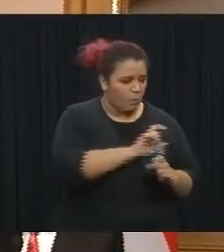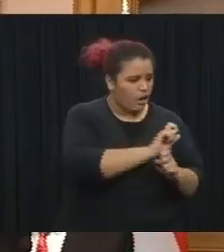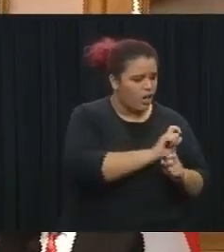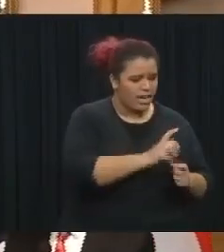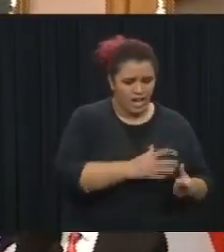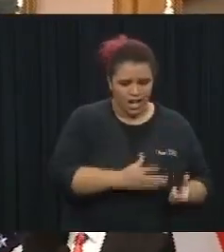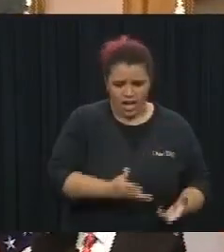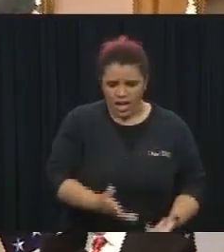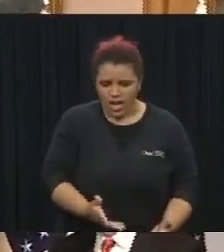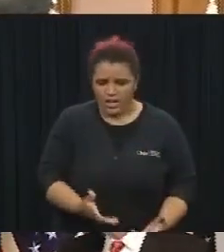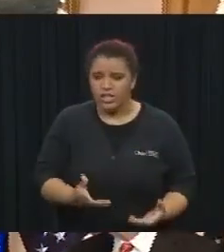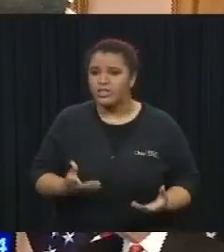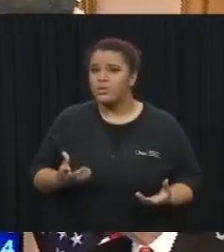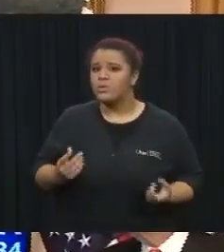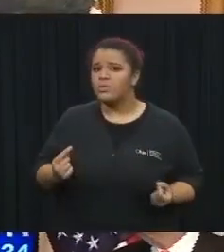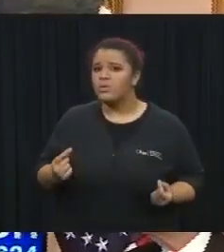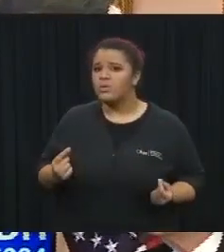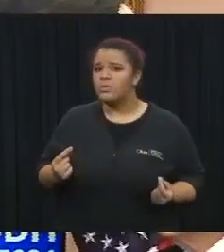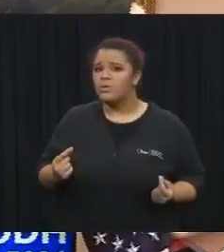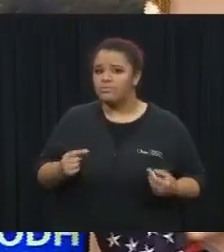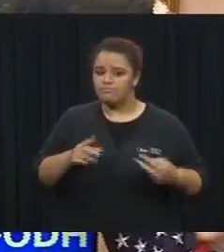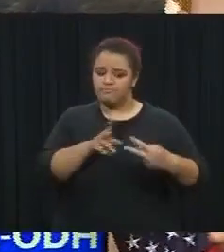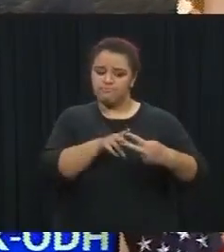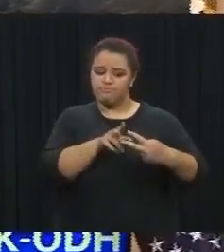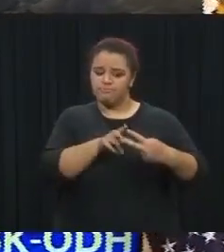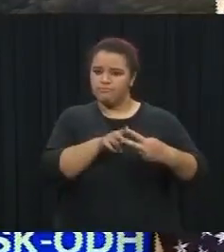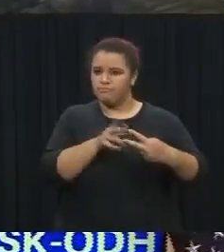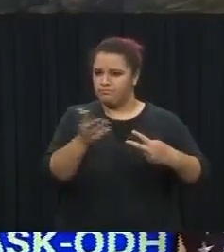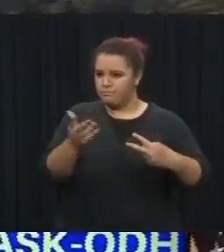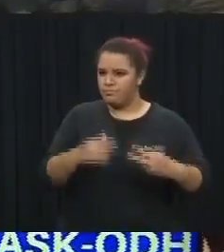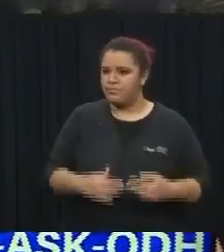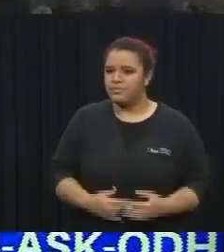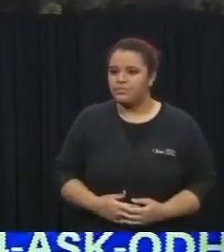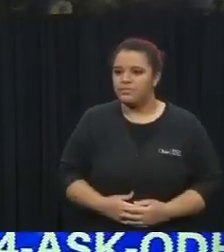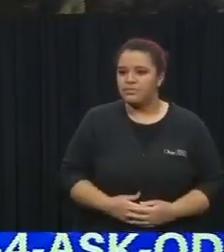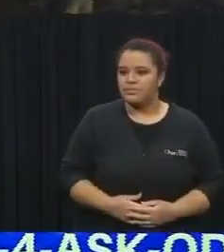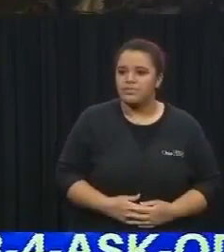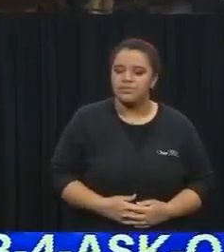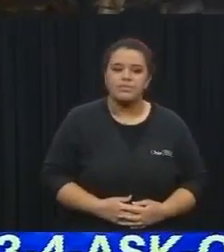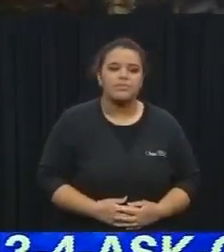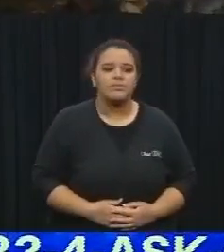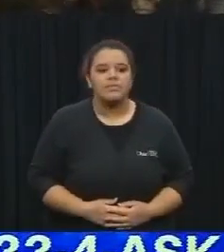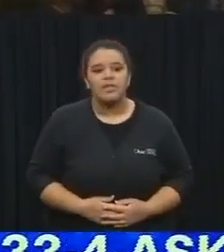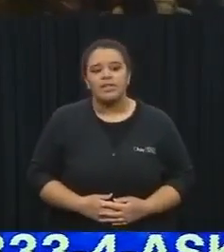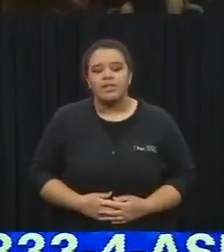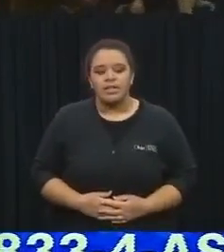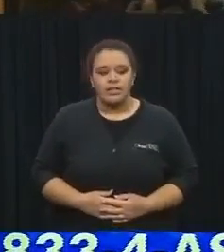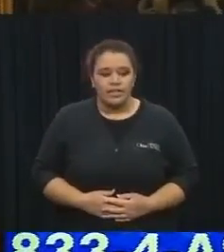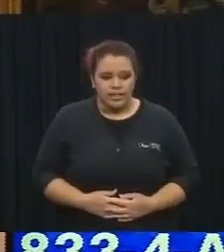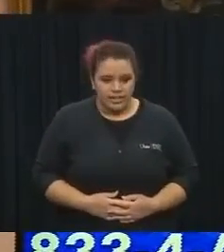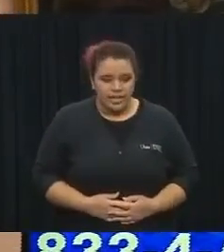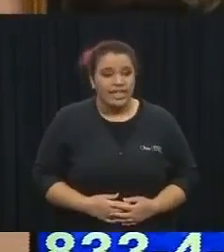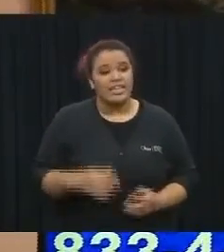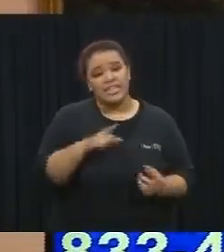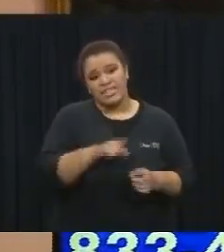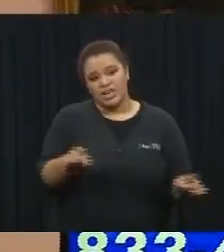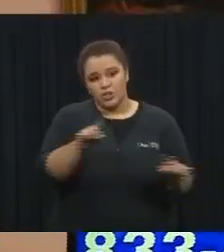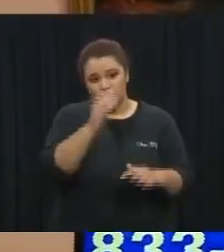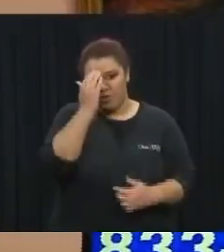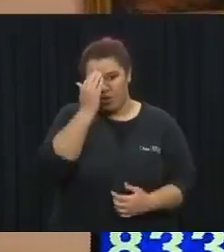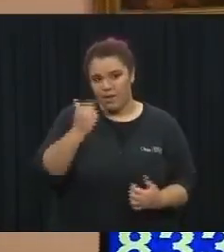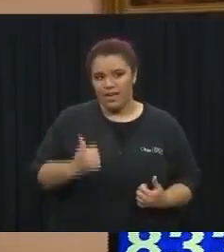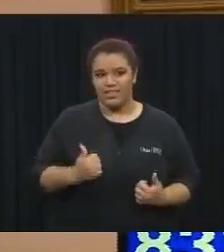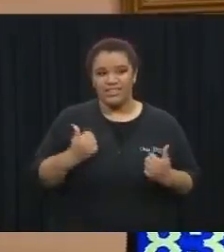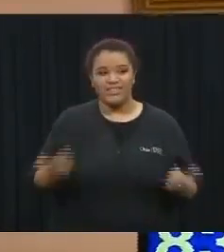Thank you. I'm very, very sorry to hear about, as you know, I live here in Franklin County,